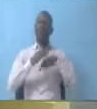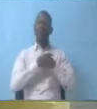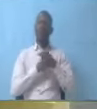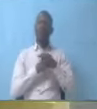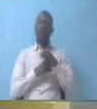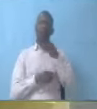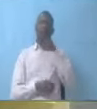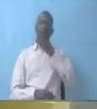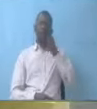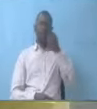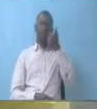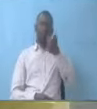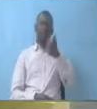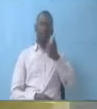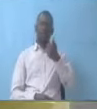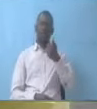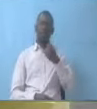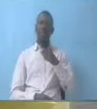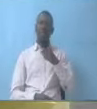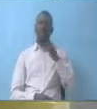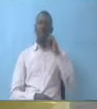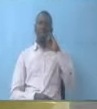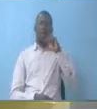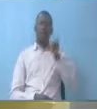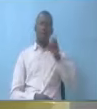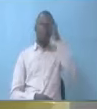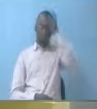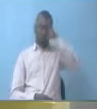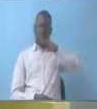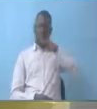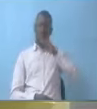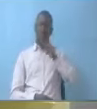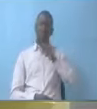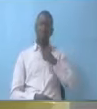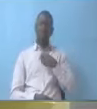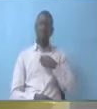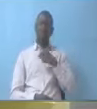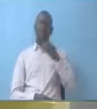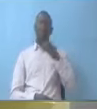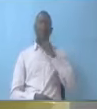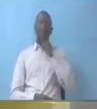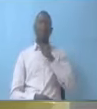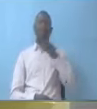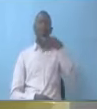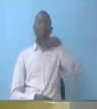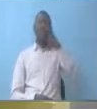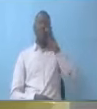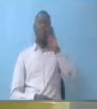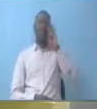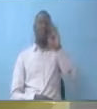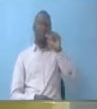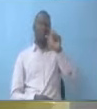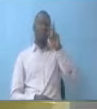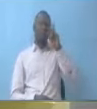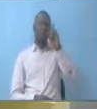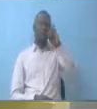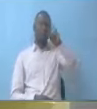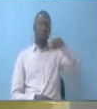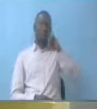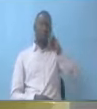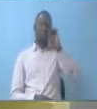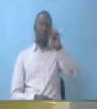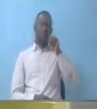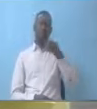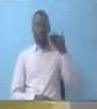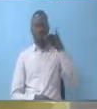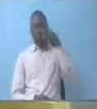Baji, bless his memory, 2006, he died a few days ago. Tatin Baji visited me in my